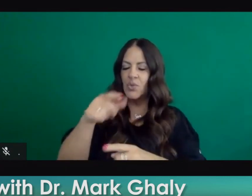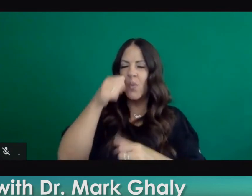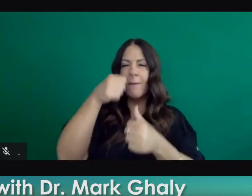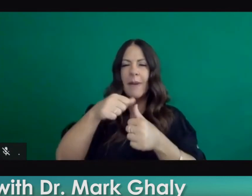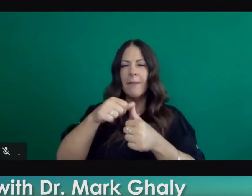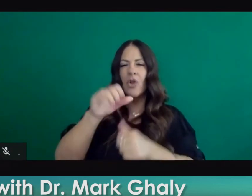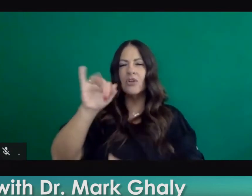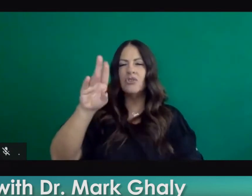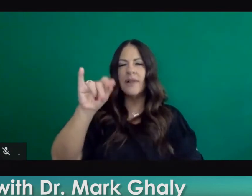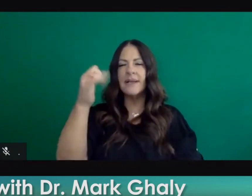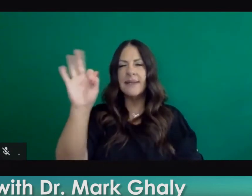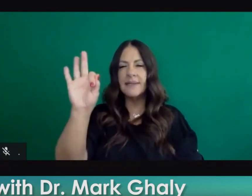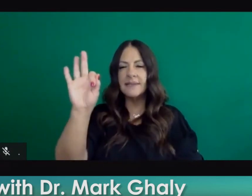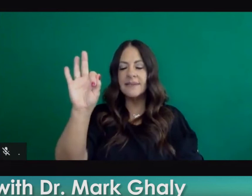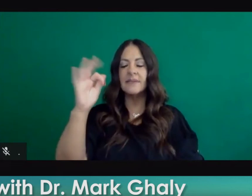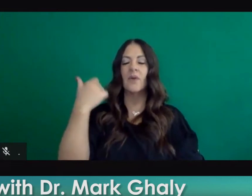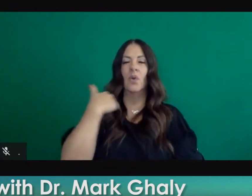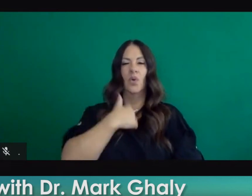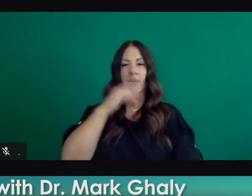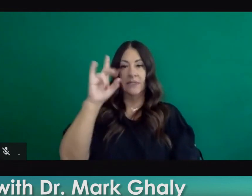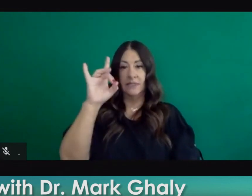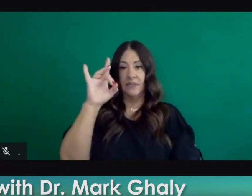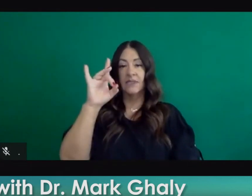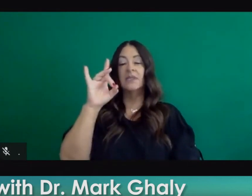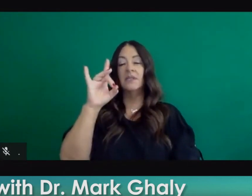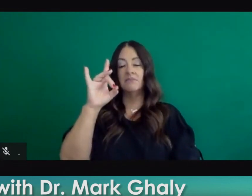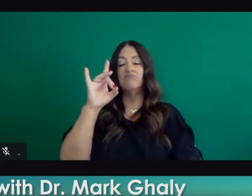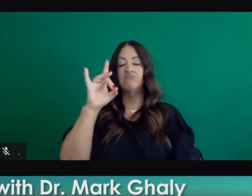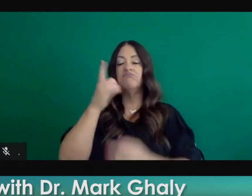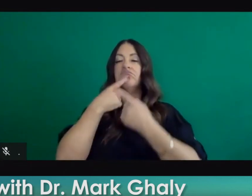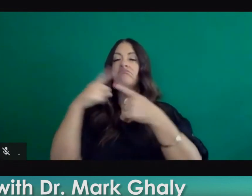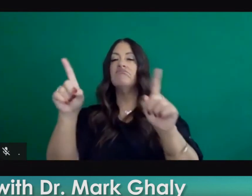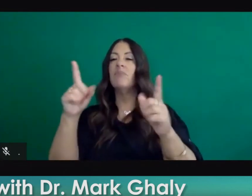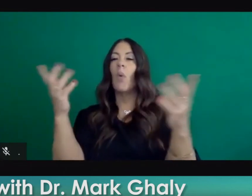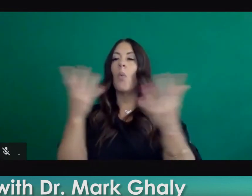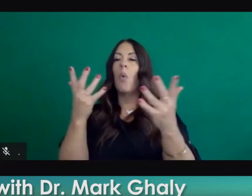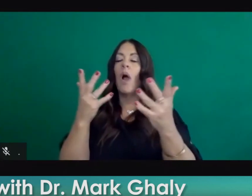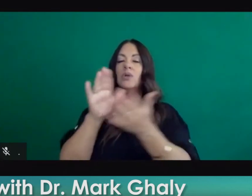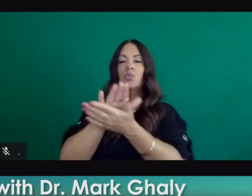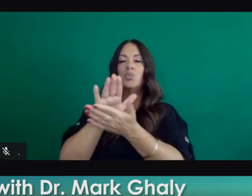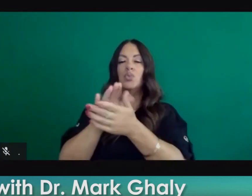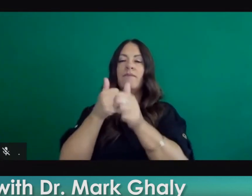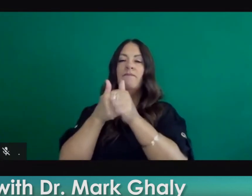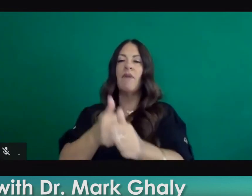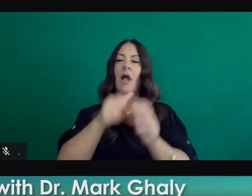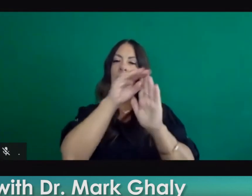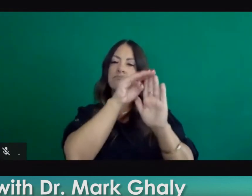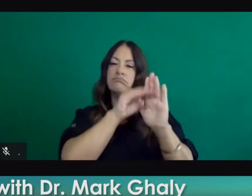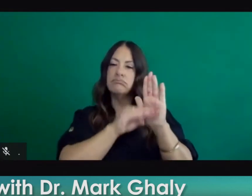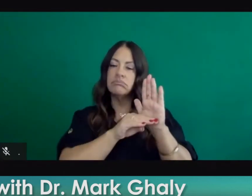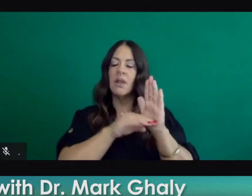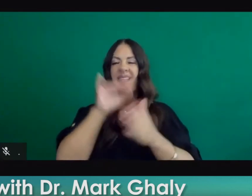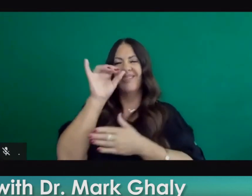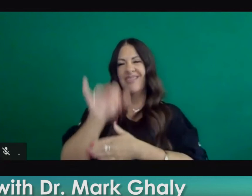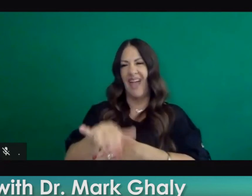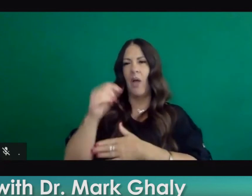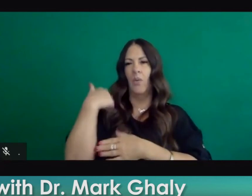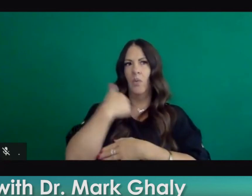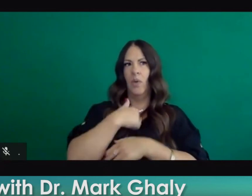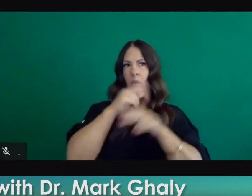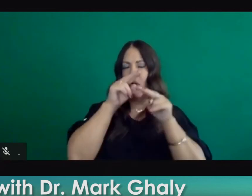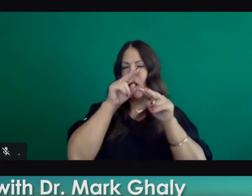19th of July, we released our school guidance. That was when we were under the county monitoring framework. We've